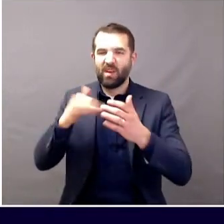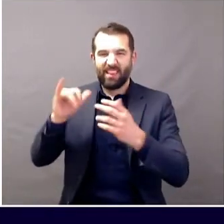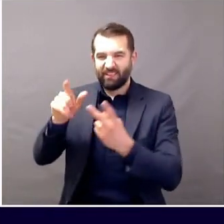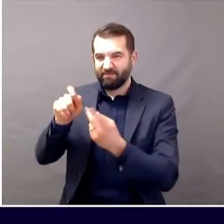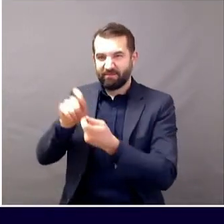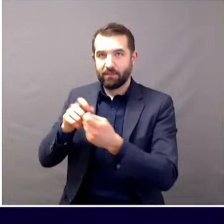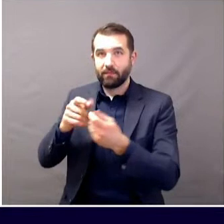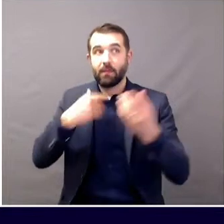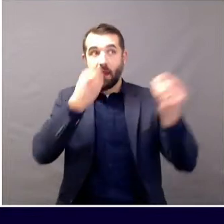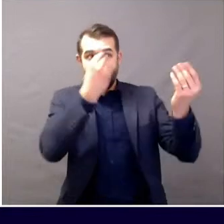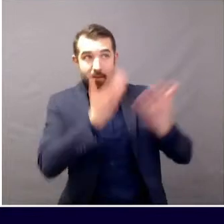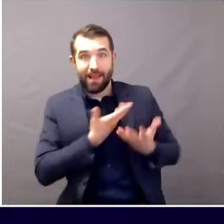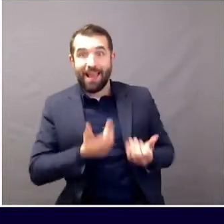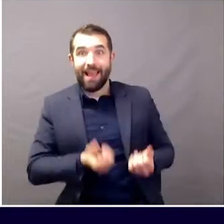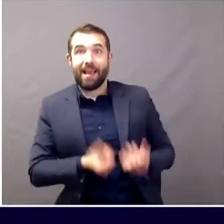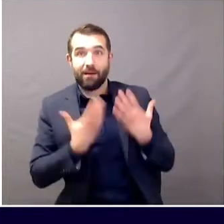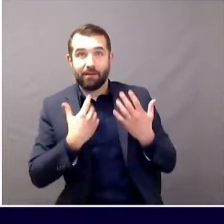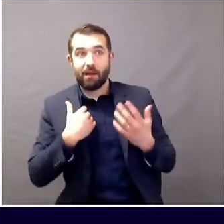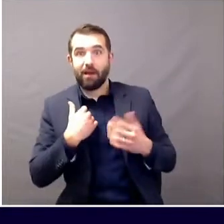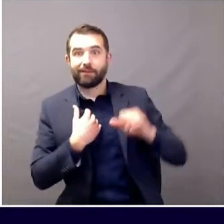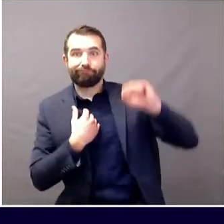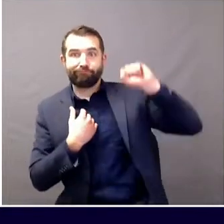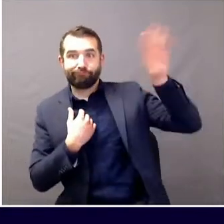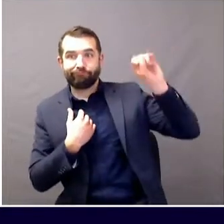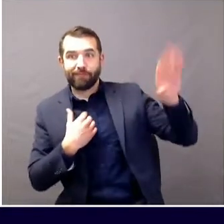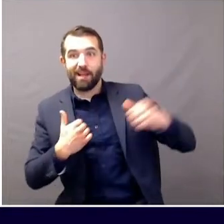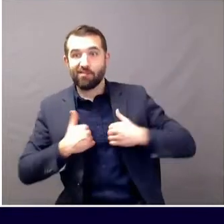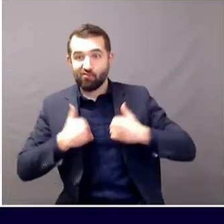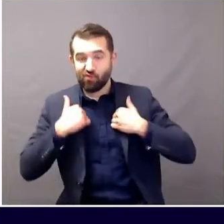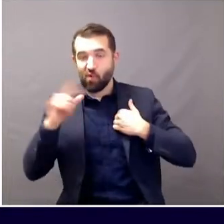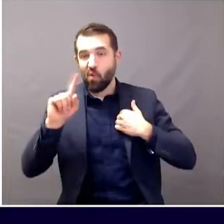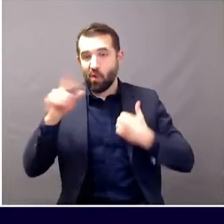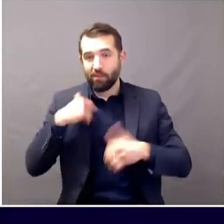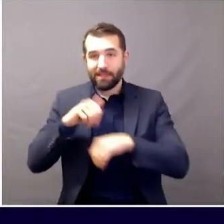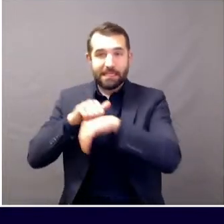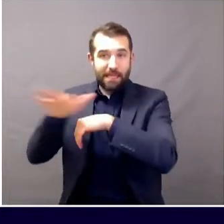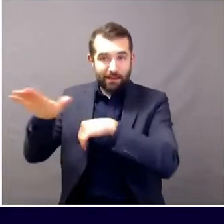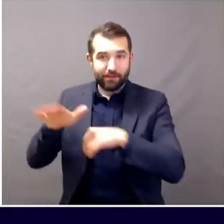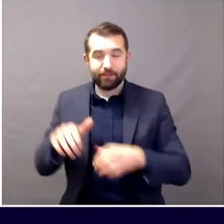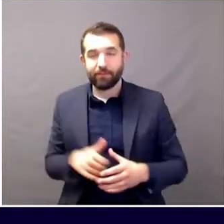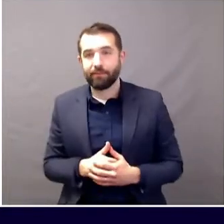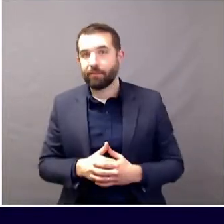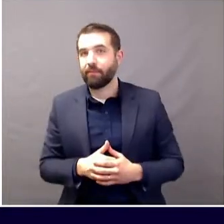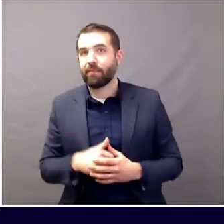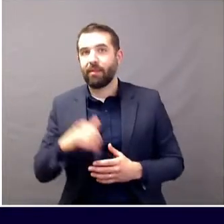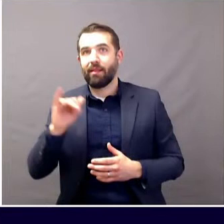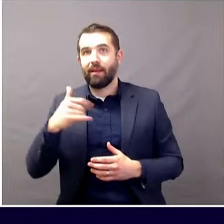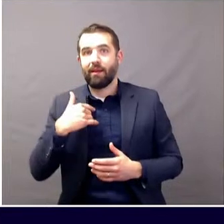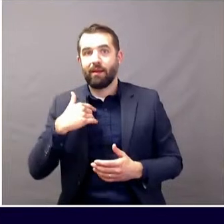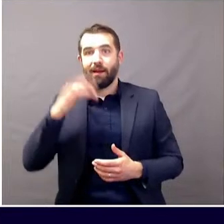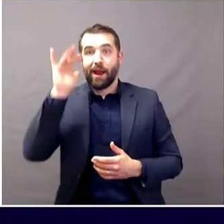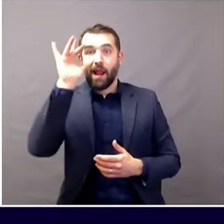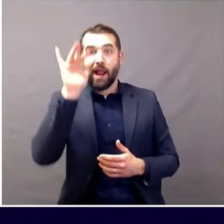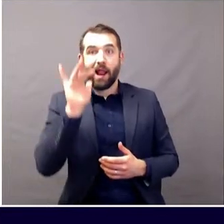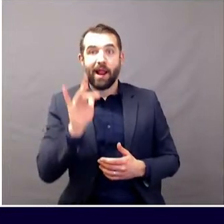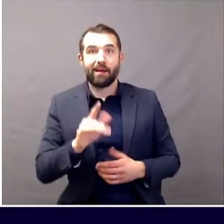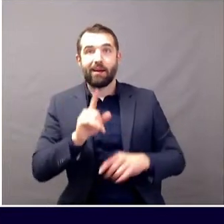and they drop ship them to them. So it's not really an order as much as it is being told